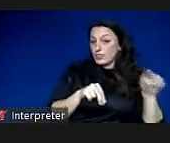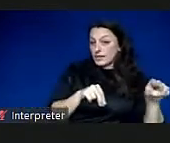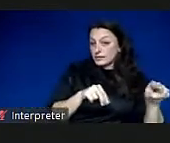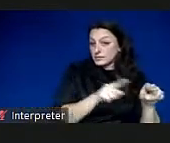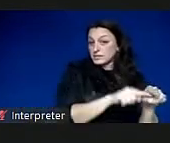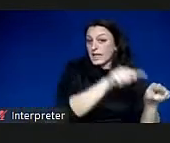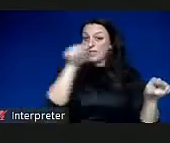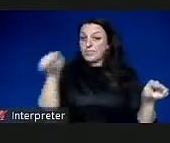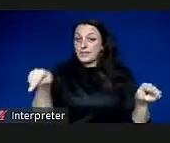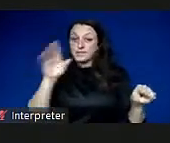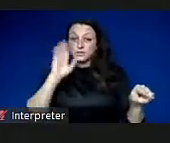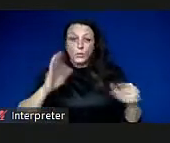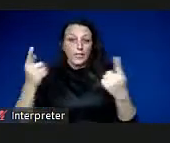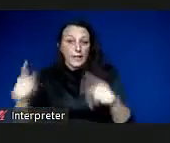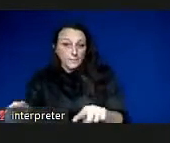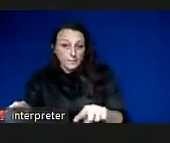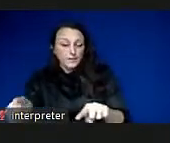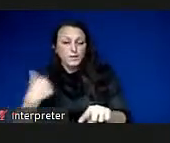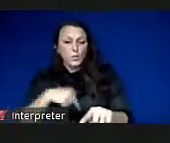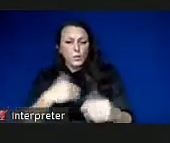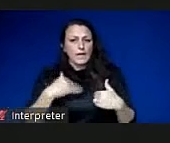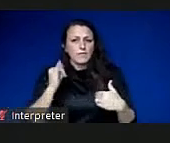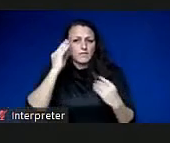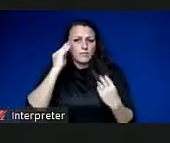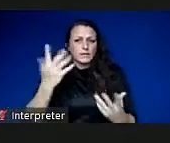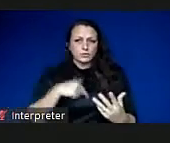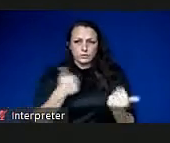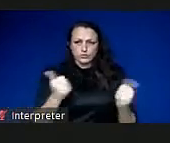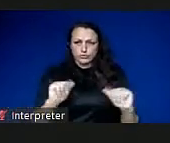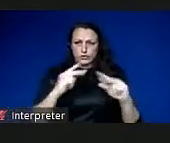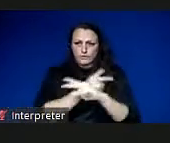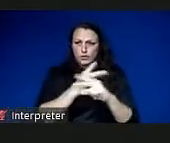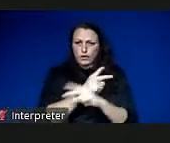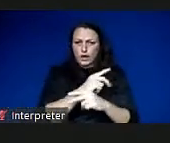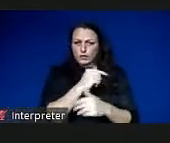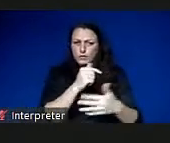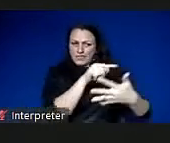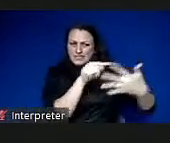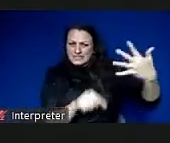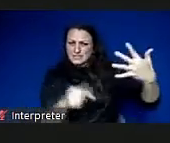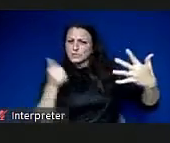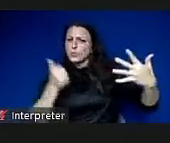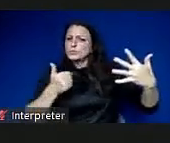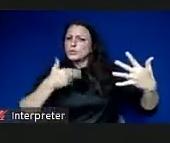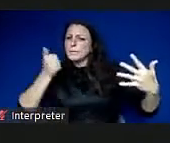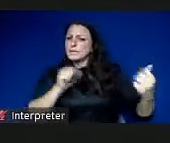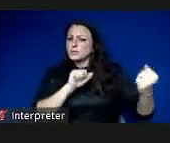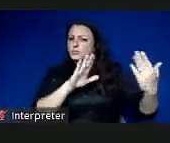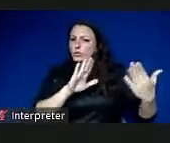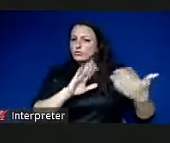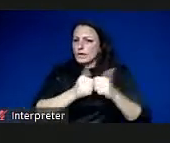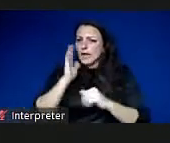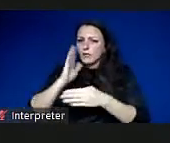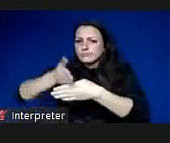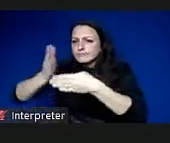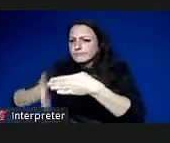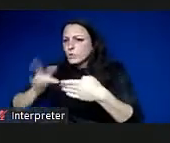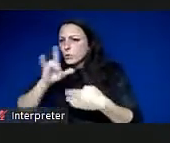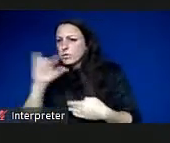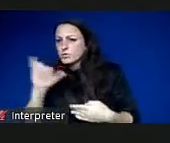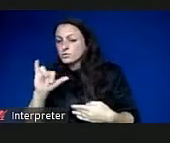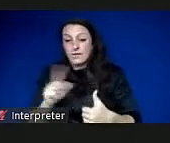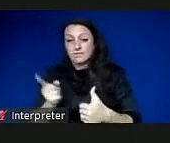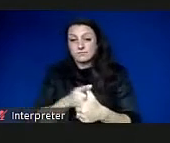outcome. We were really looking at which of these strategies had the most impact, and that initial regression analysis